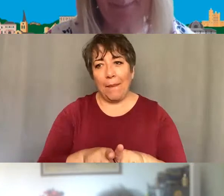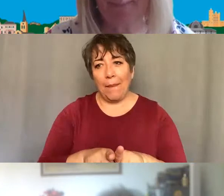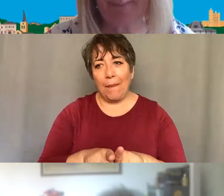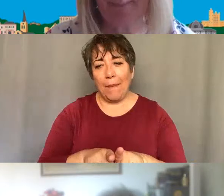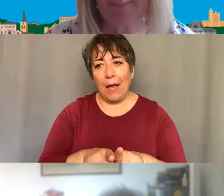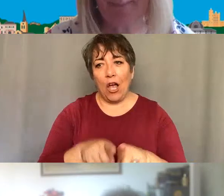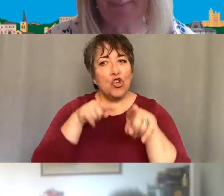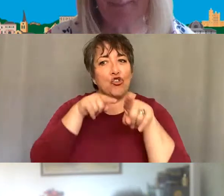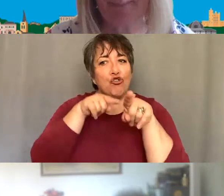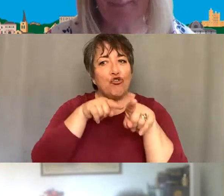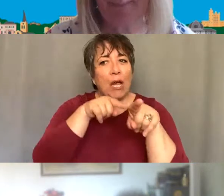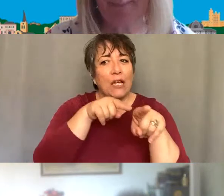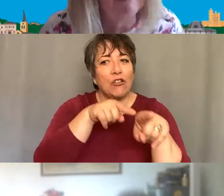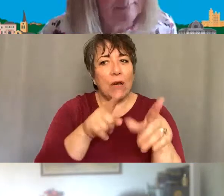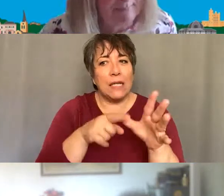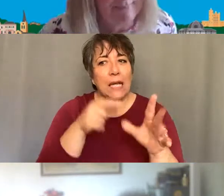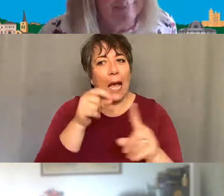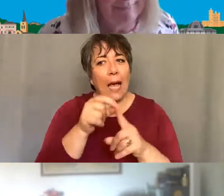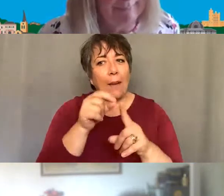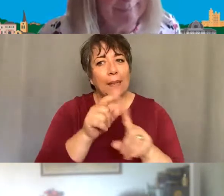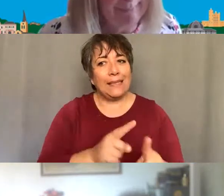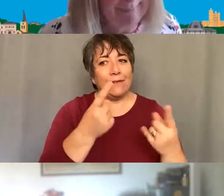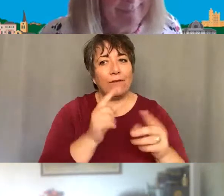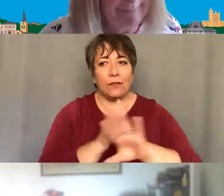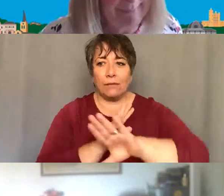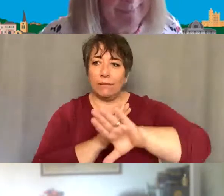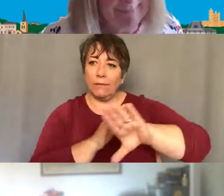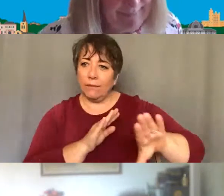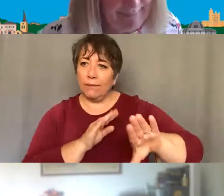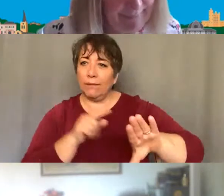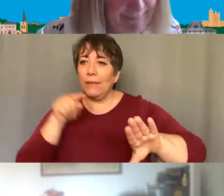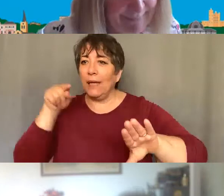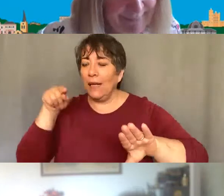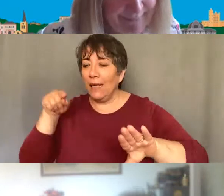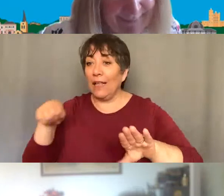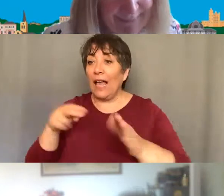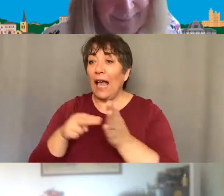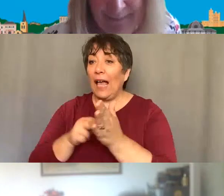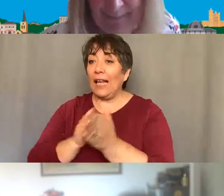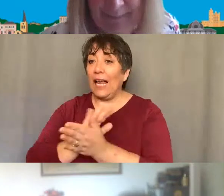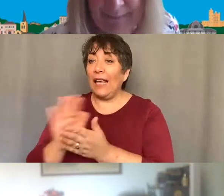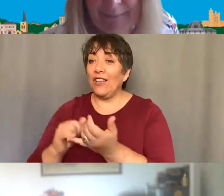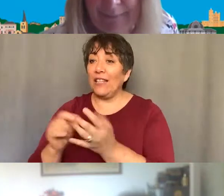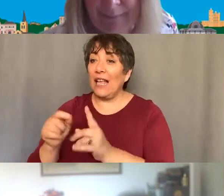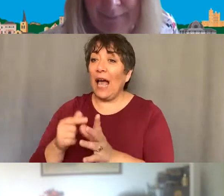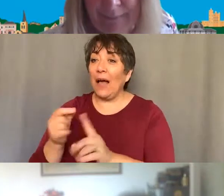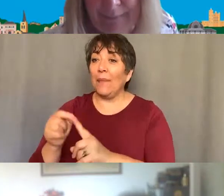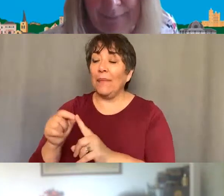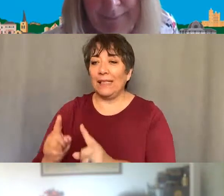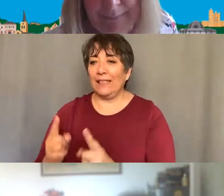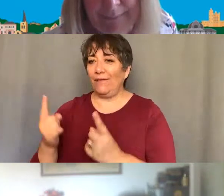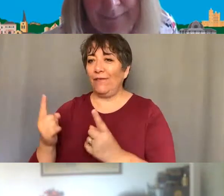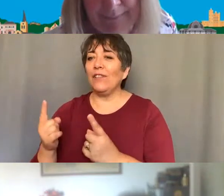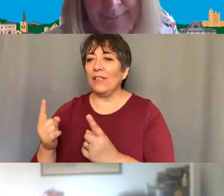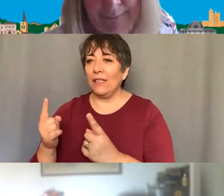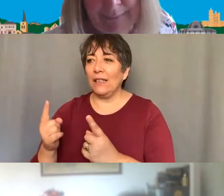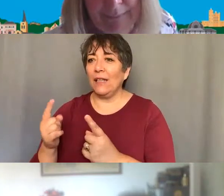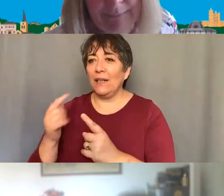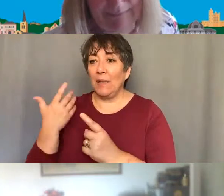trace app. So it was in place before the track and trace app was there, obviously on the back of the pandemic.